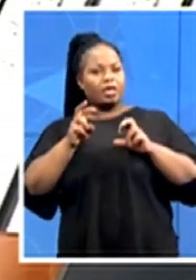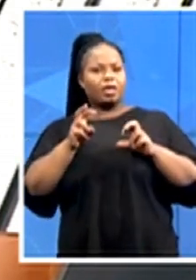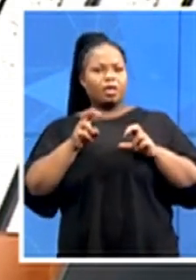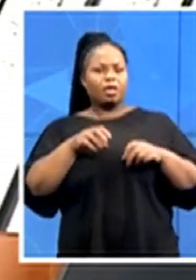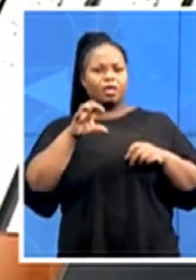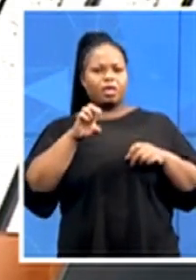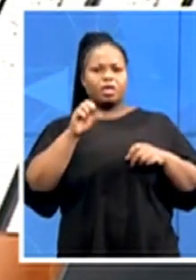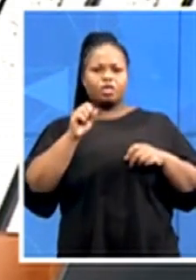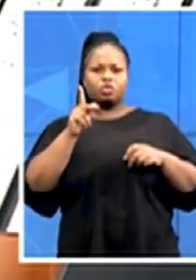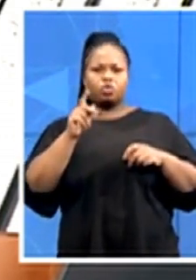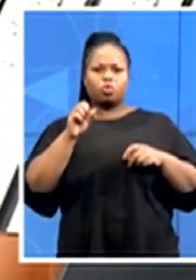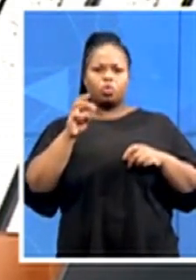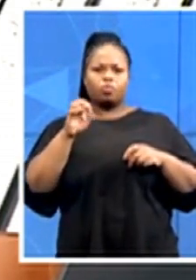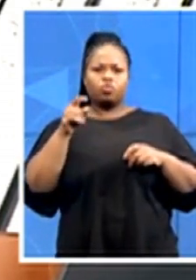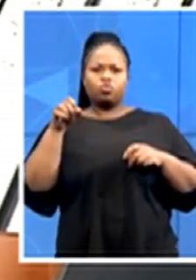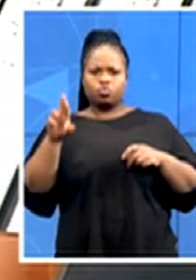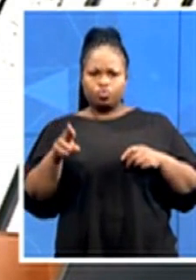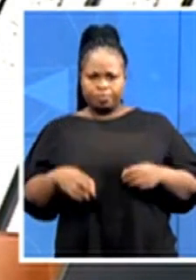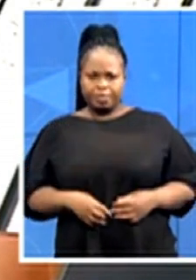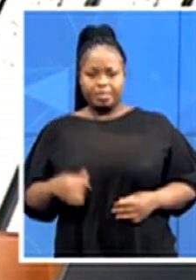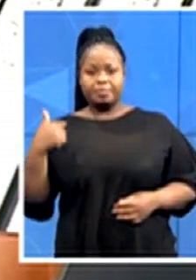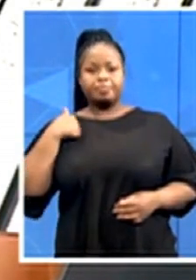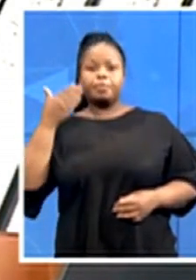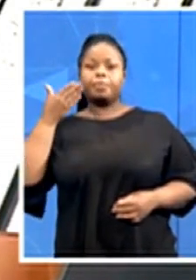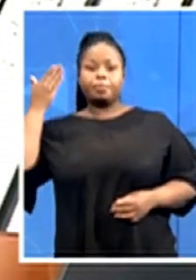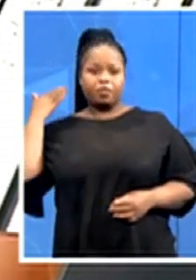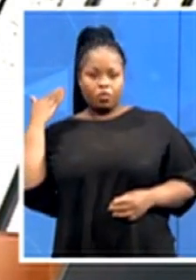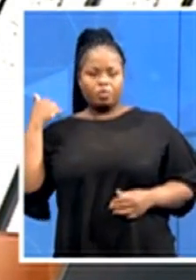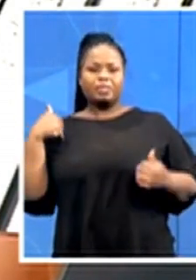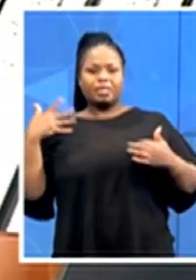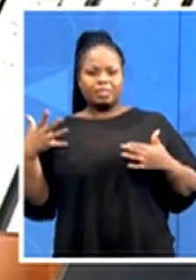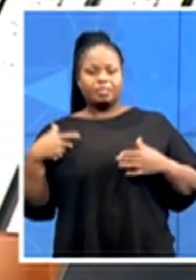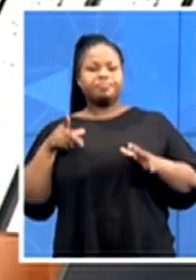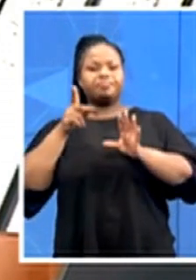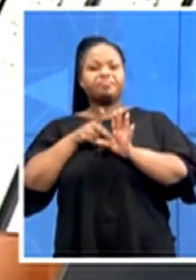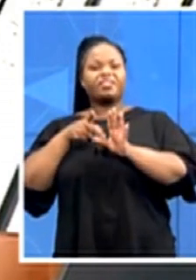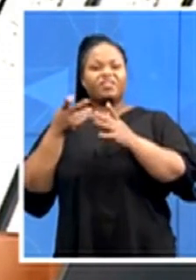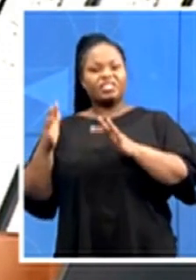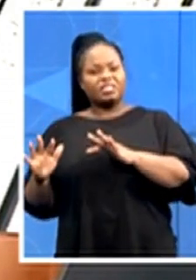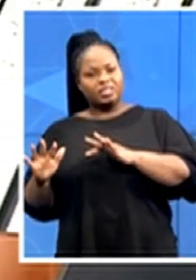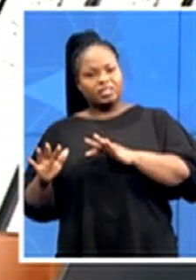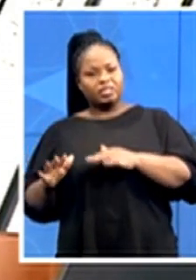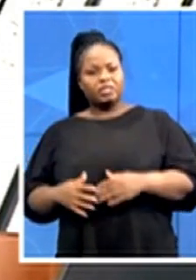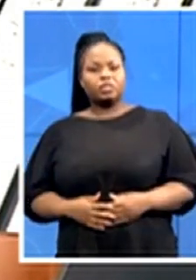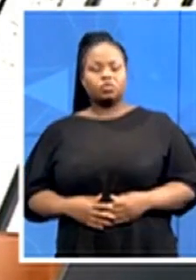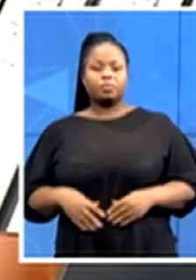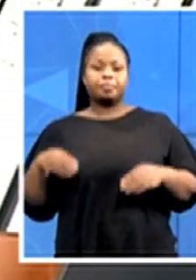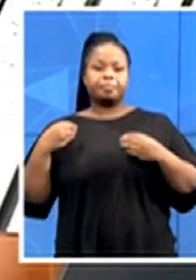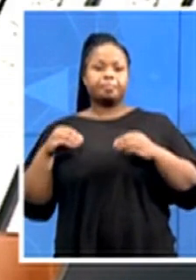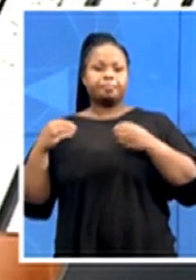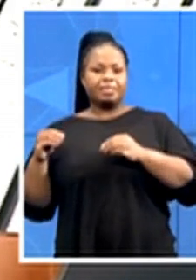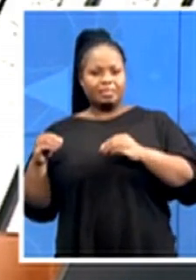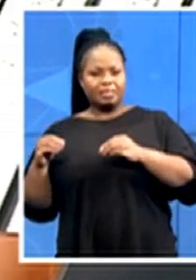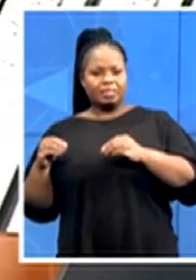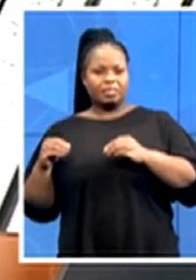While I was in business, I participated in a commercial consortium with